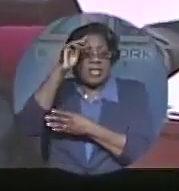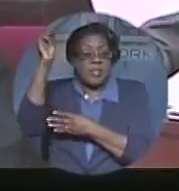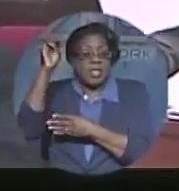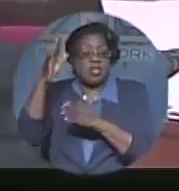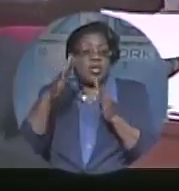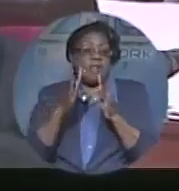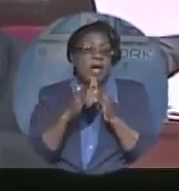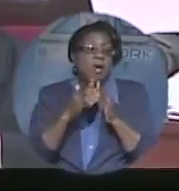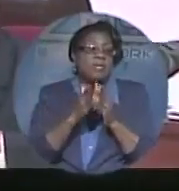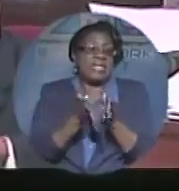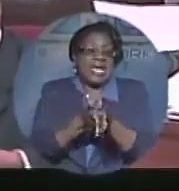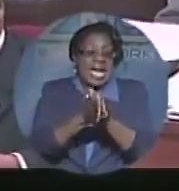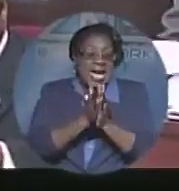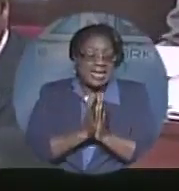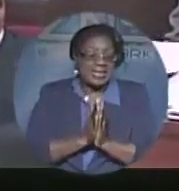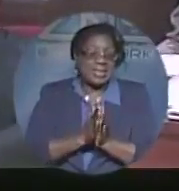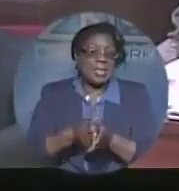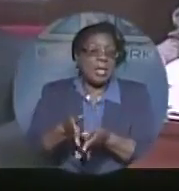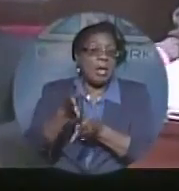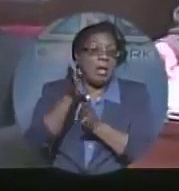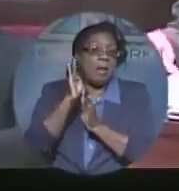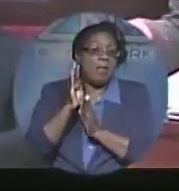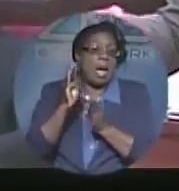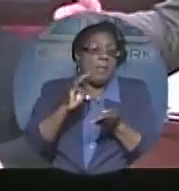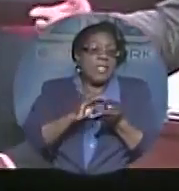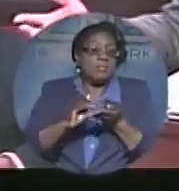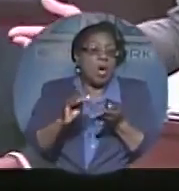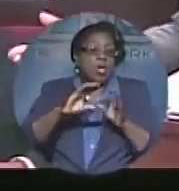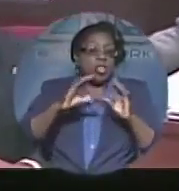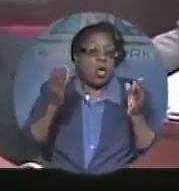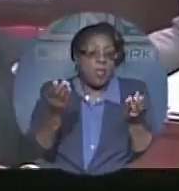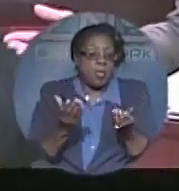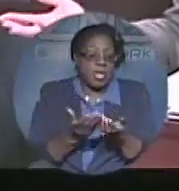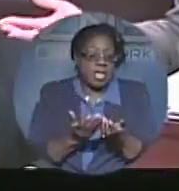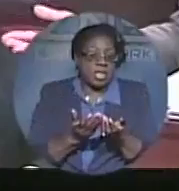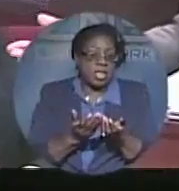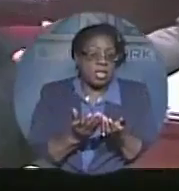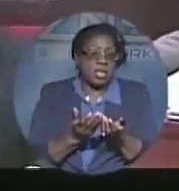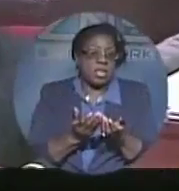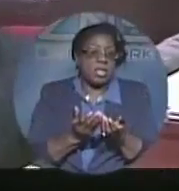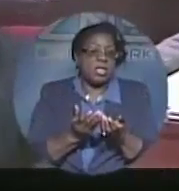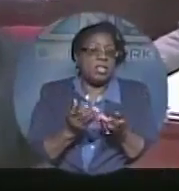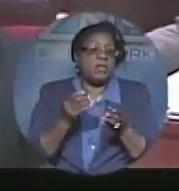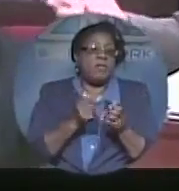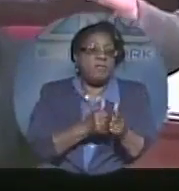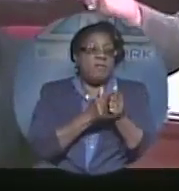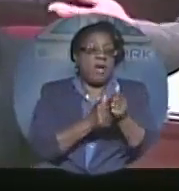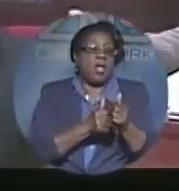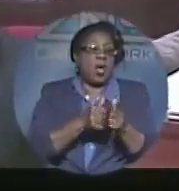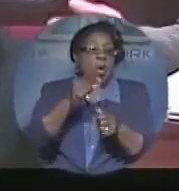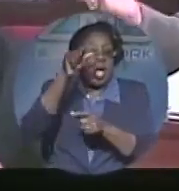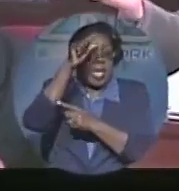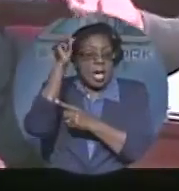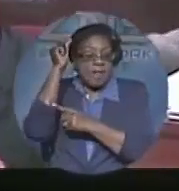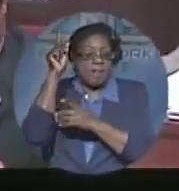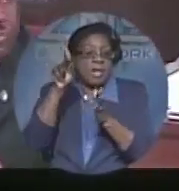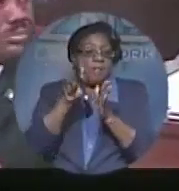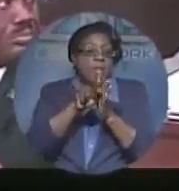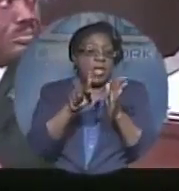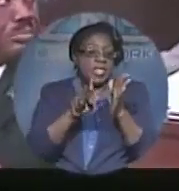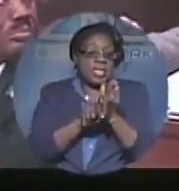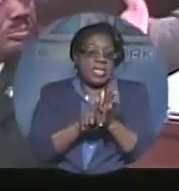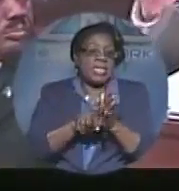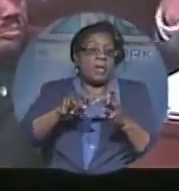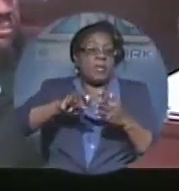Housing asking the Bahamas Mortgage Corporation, pursuant to a government policy that was implemented by the